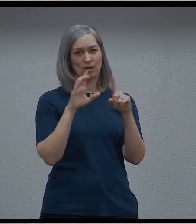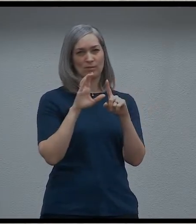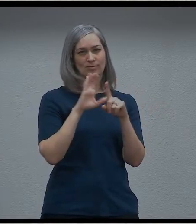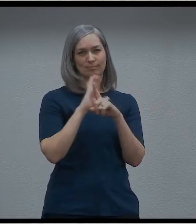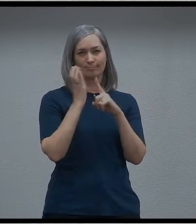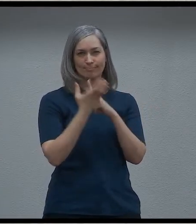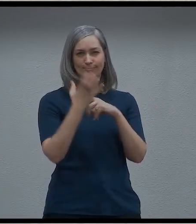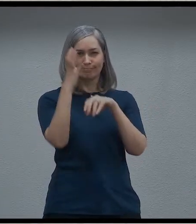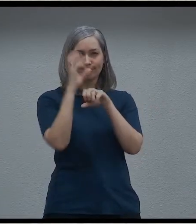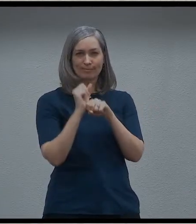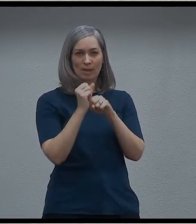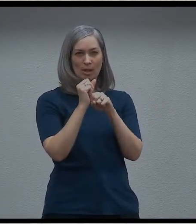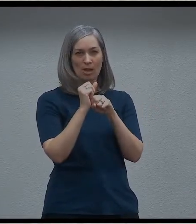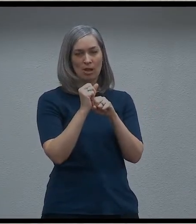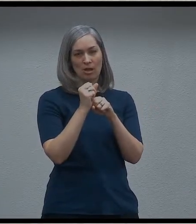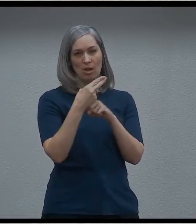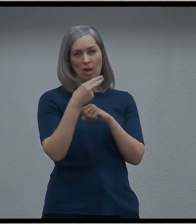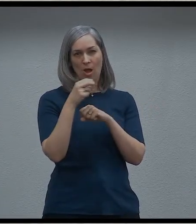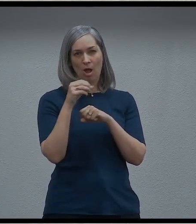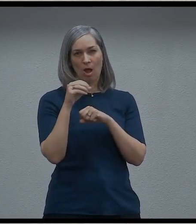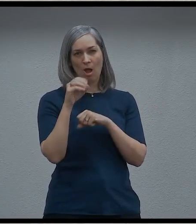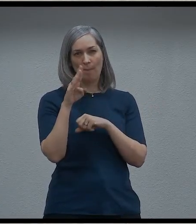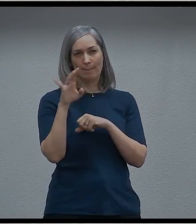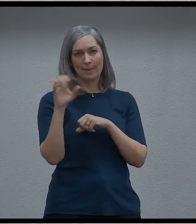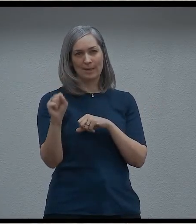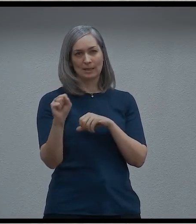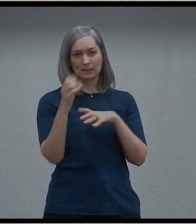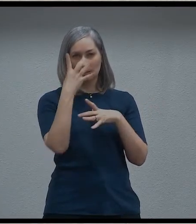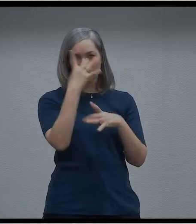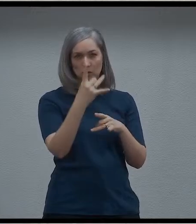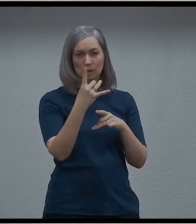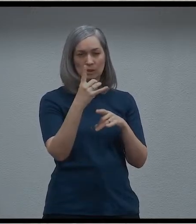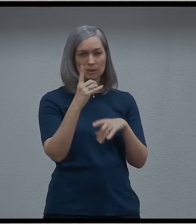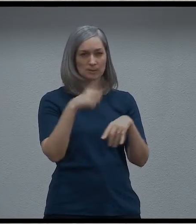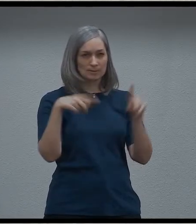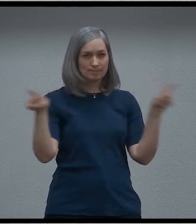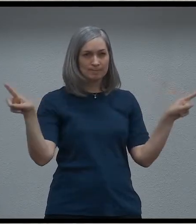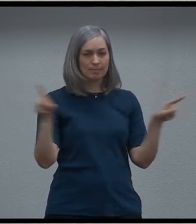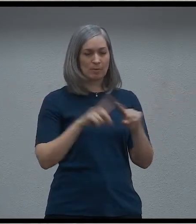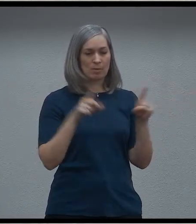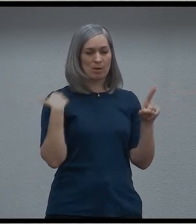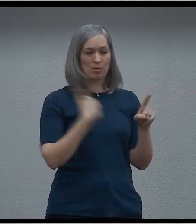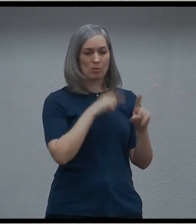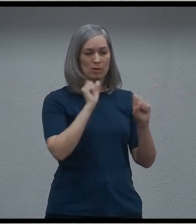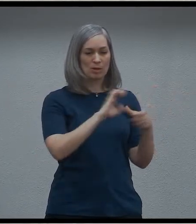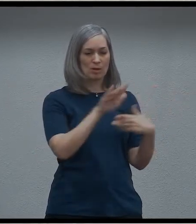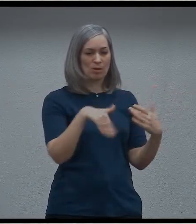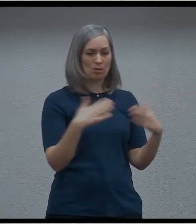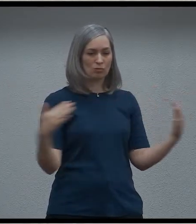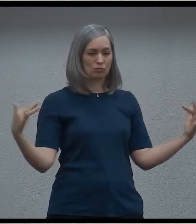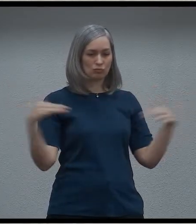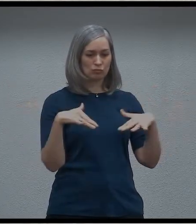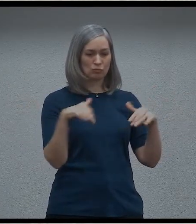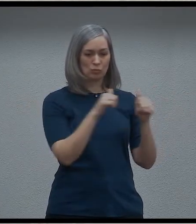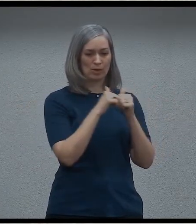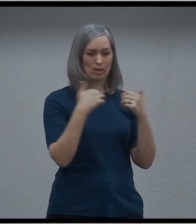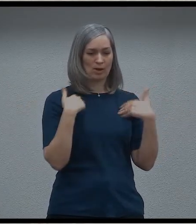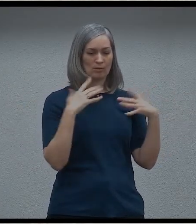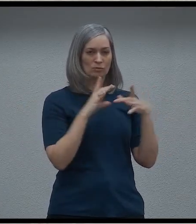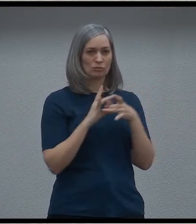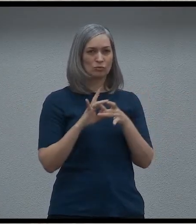and interests, and yet we can all come here together in unity and have fellowship because of the one who died for us on the cross.